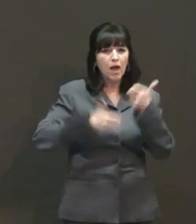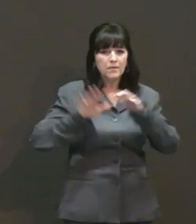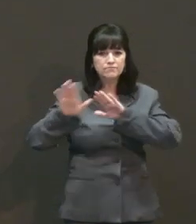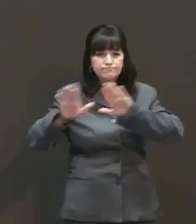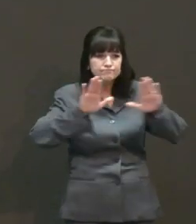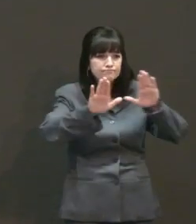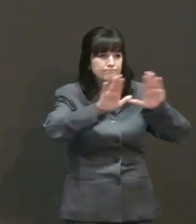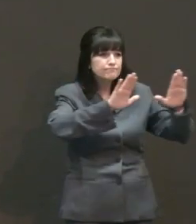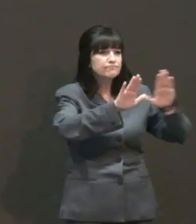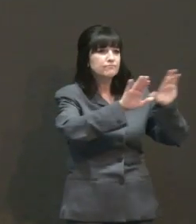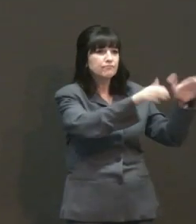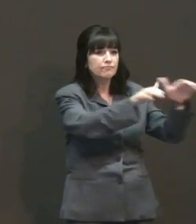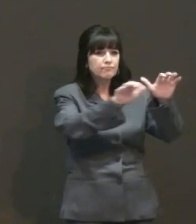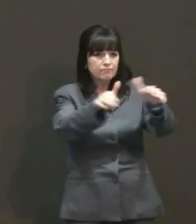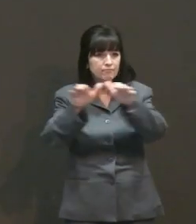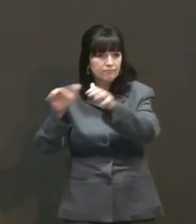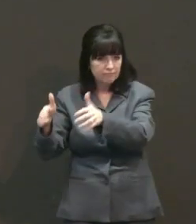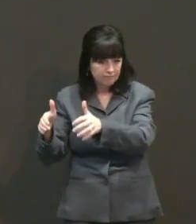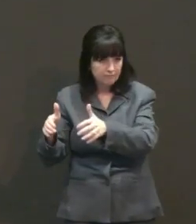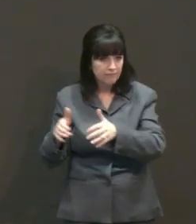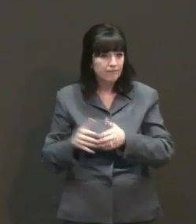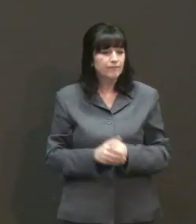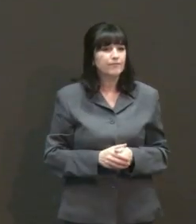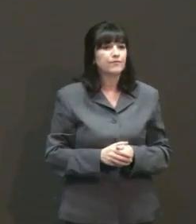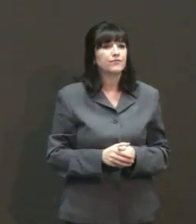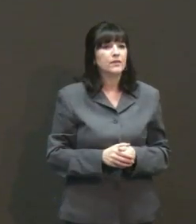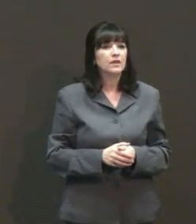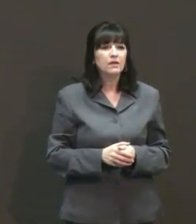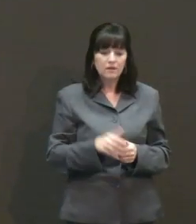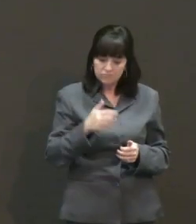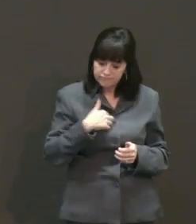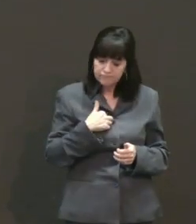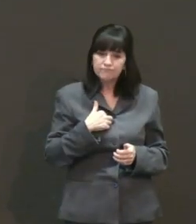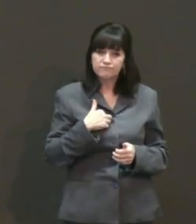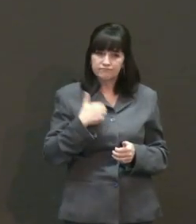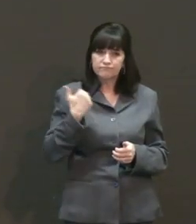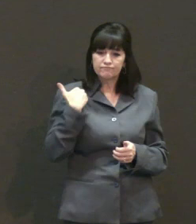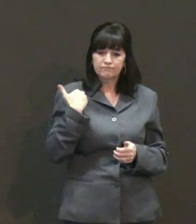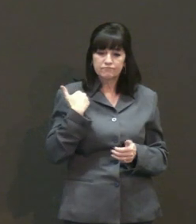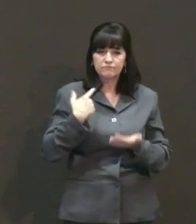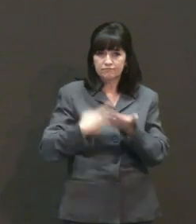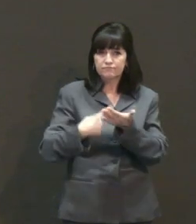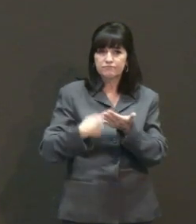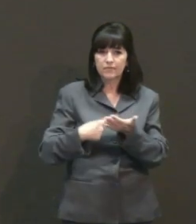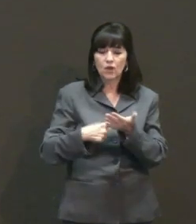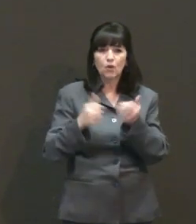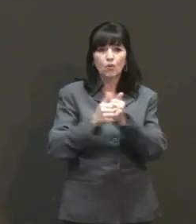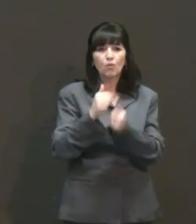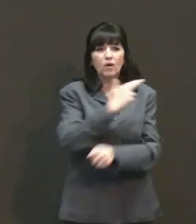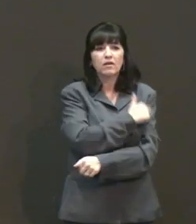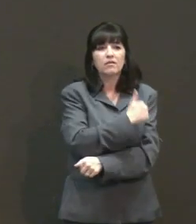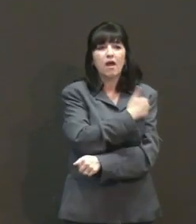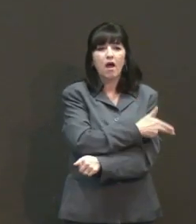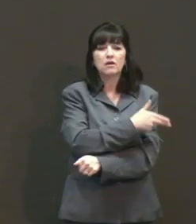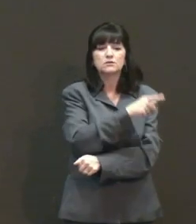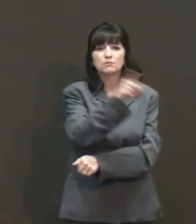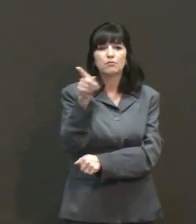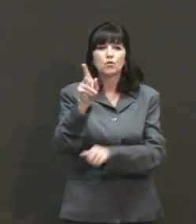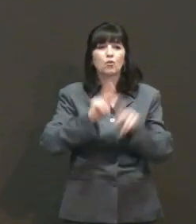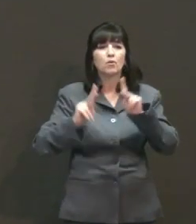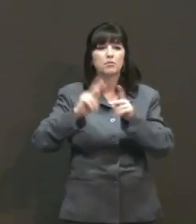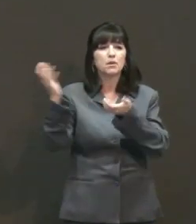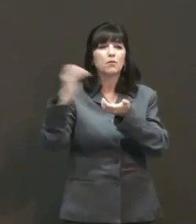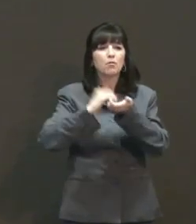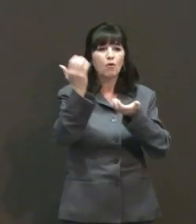the rest. We did raise this issue with our hospital partners on the call this morning, and got